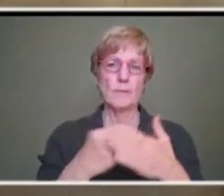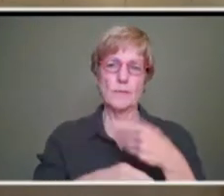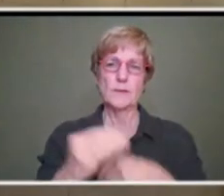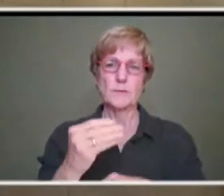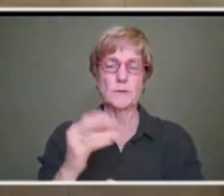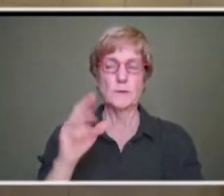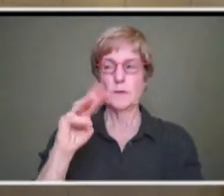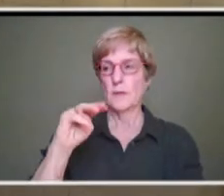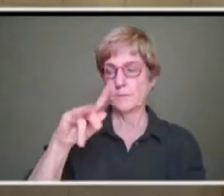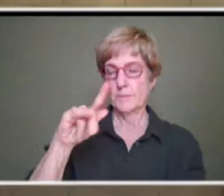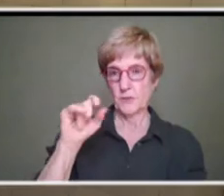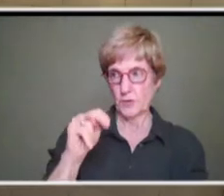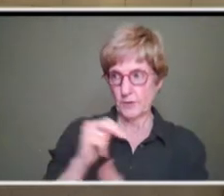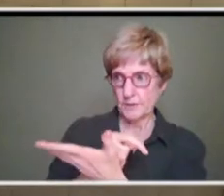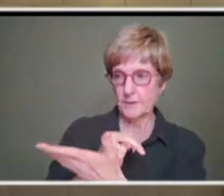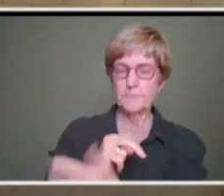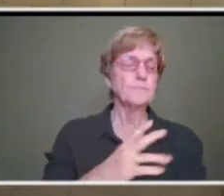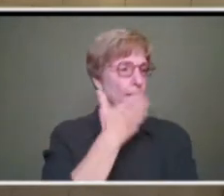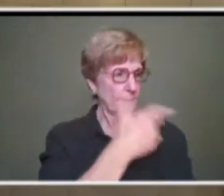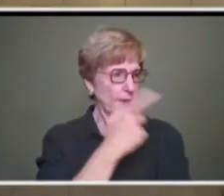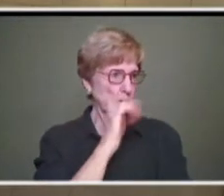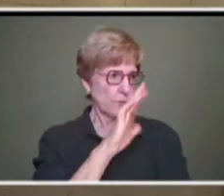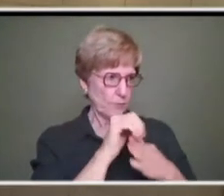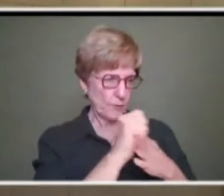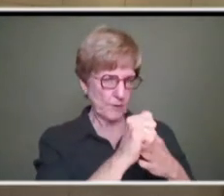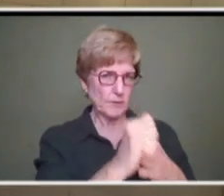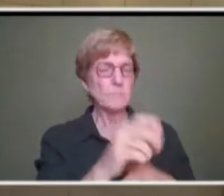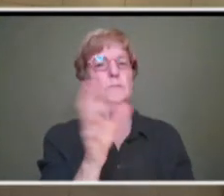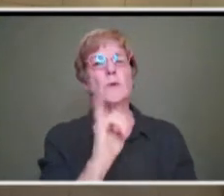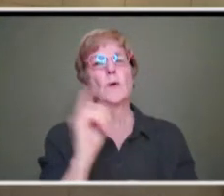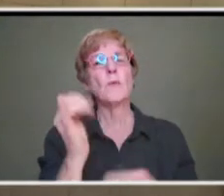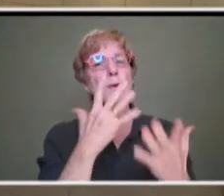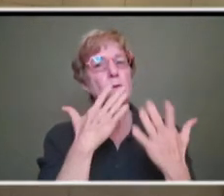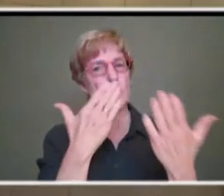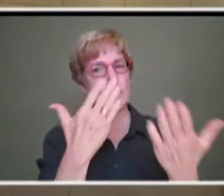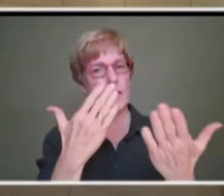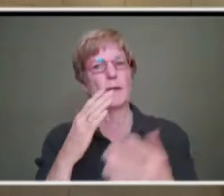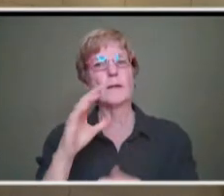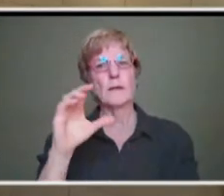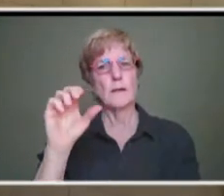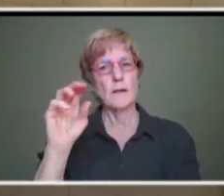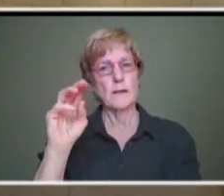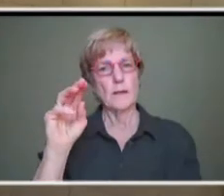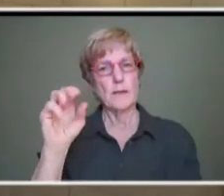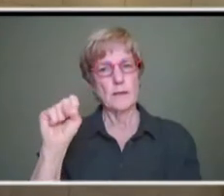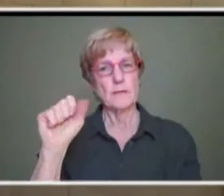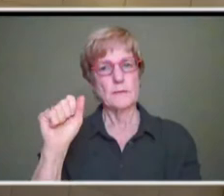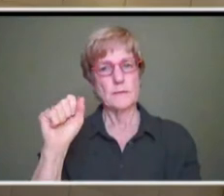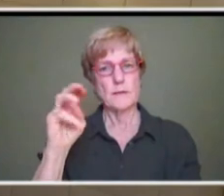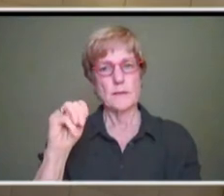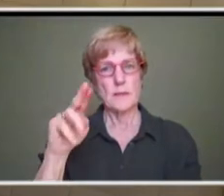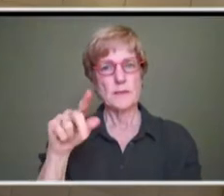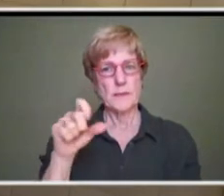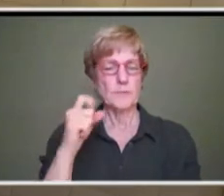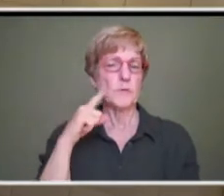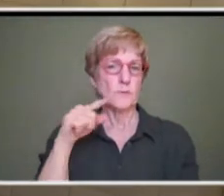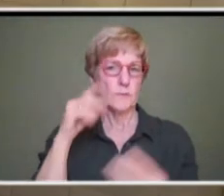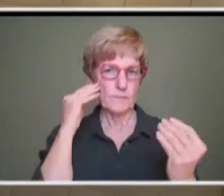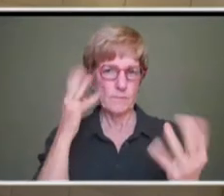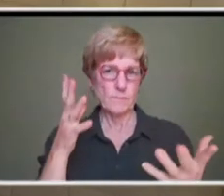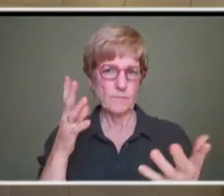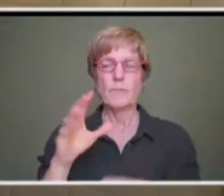thank you mayor Pro tem thank you for your leadership and I also want to thank you Miss Samuels for the information Mr